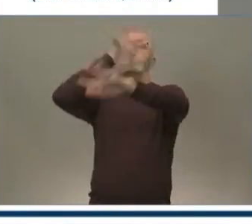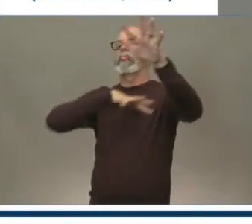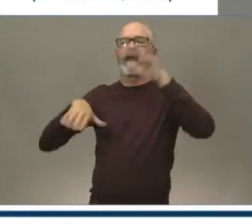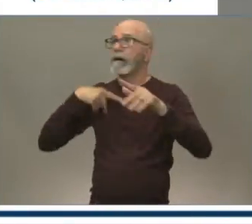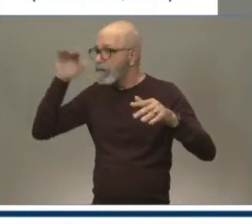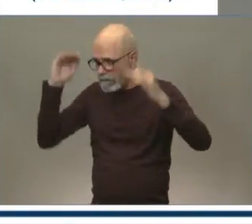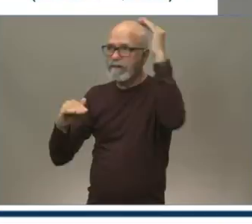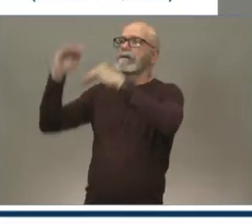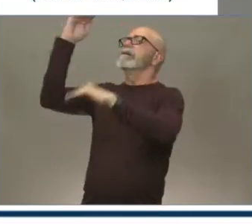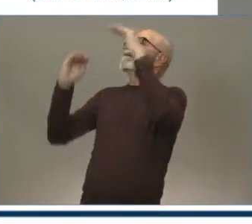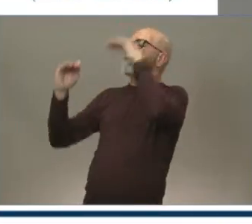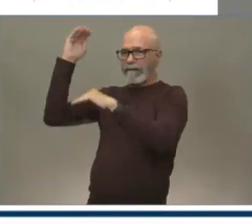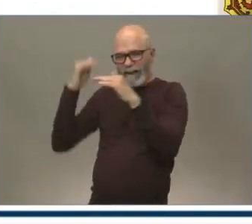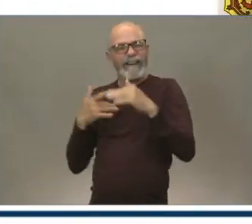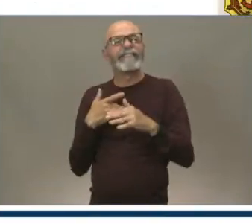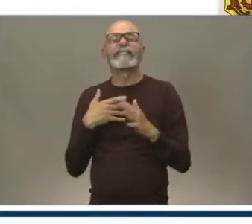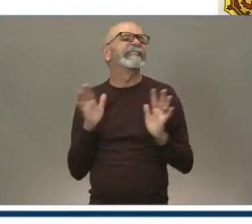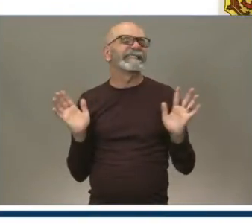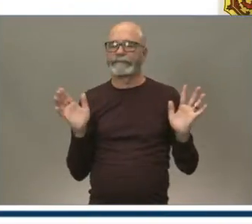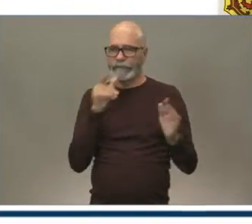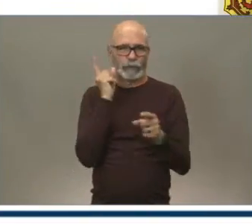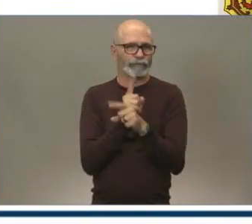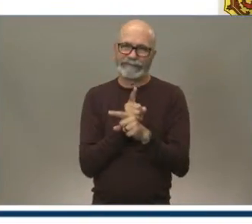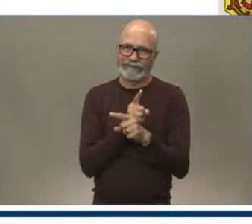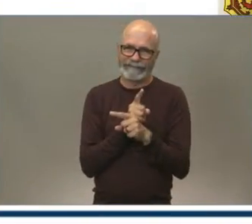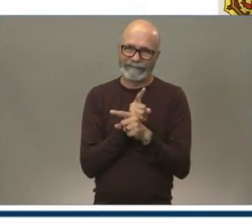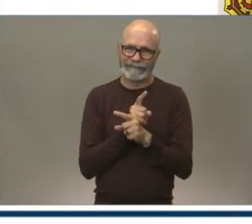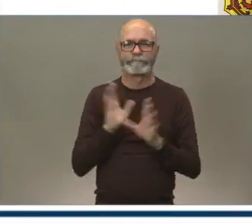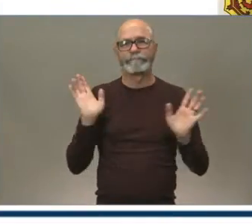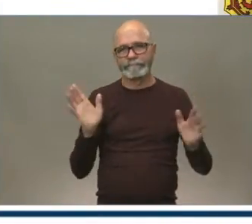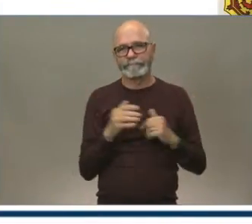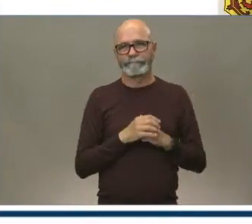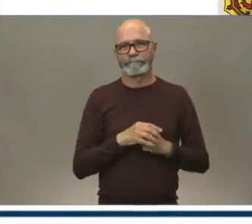vaccinated. Next question will go to Elizabeth McSheffrey with Global.